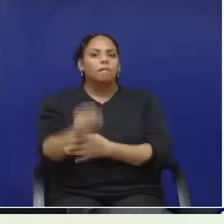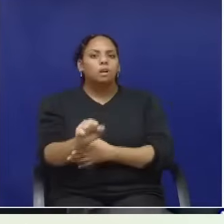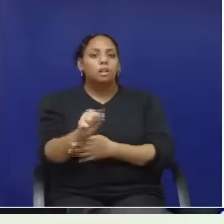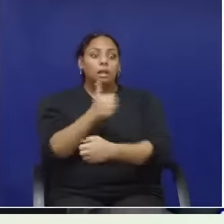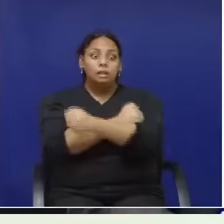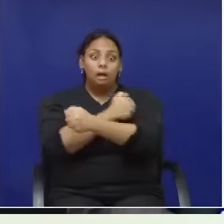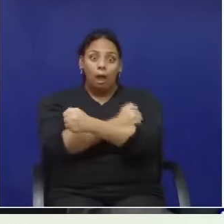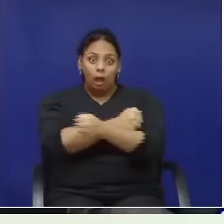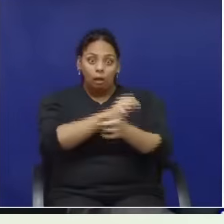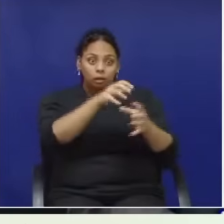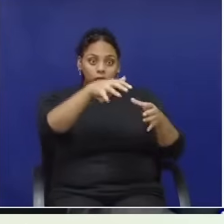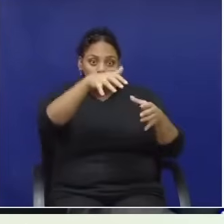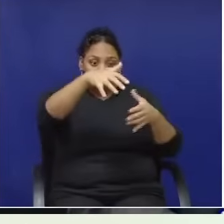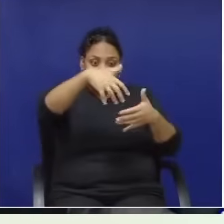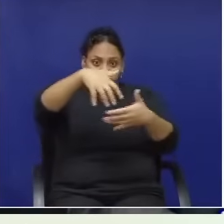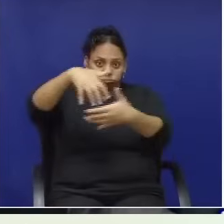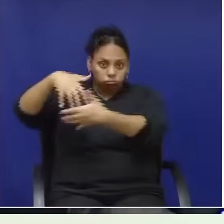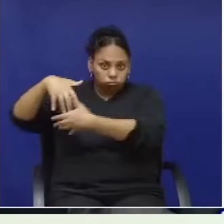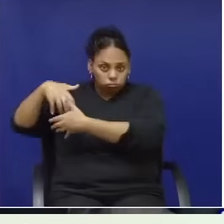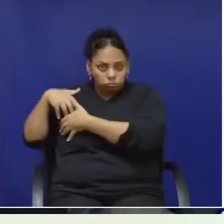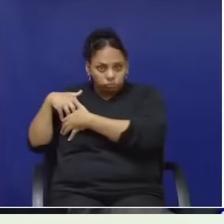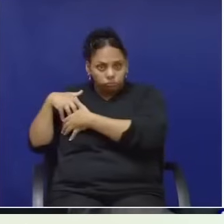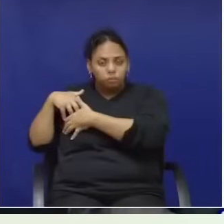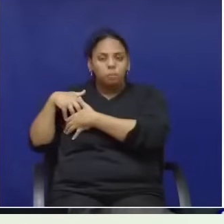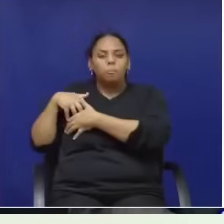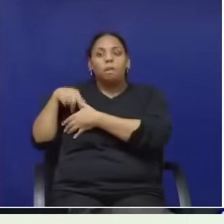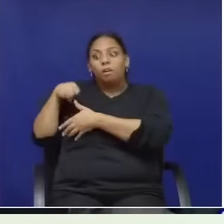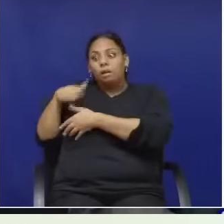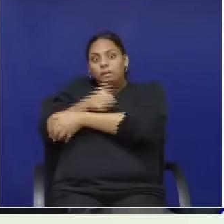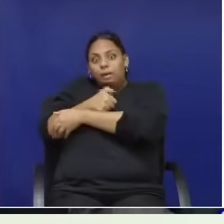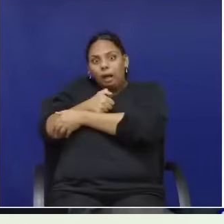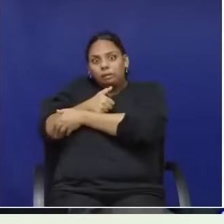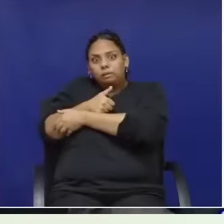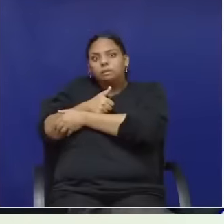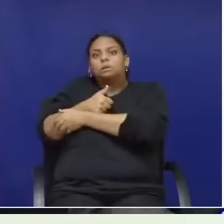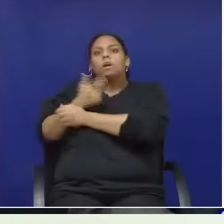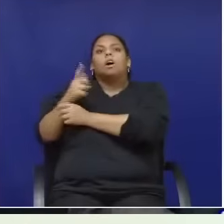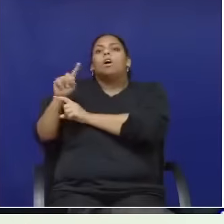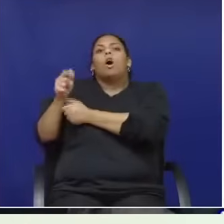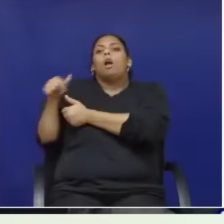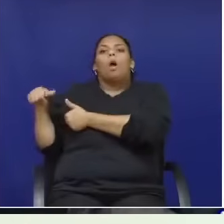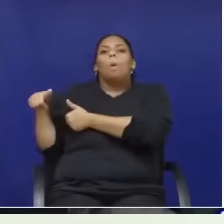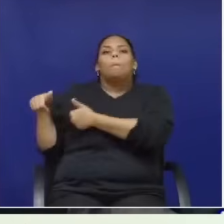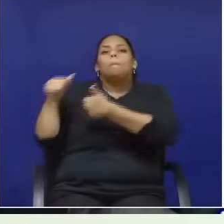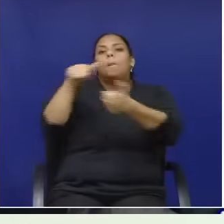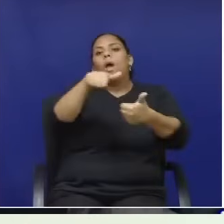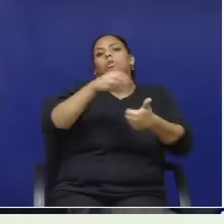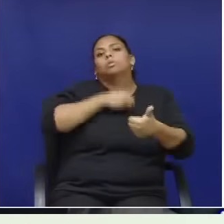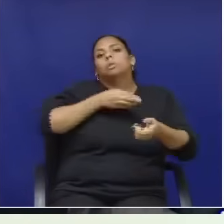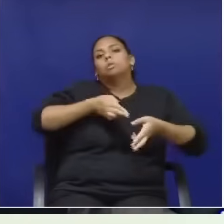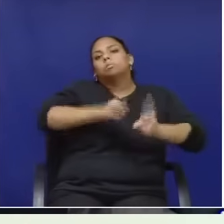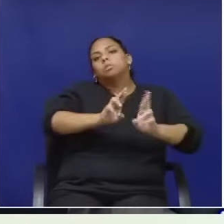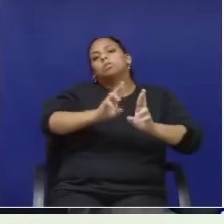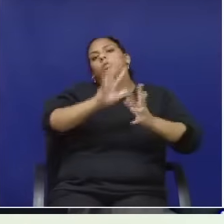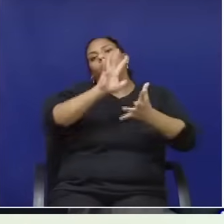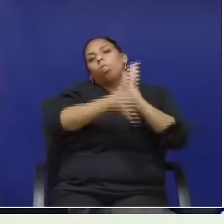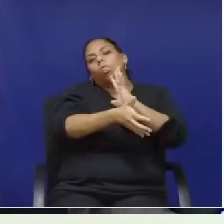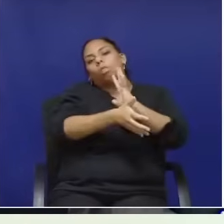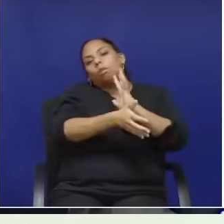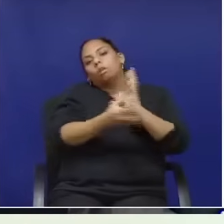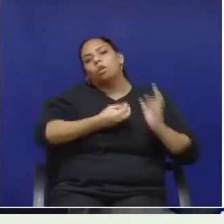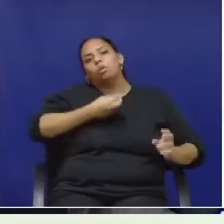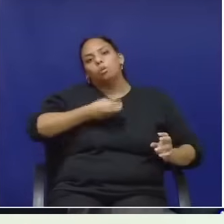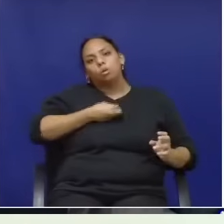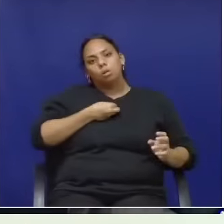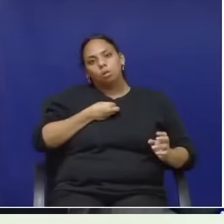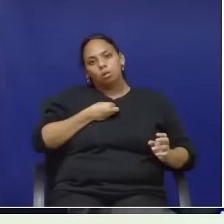confiscated in this and recent drug busts will not find their way back into the street and destroy the lives of the youth and their families?